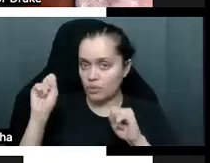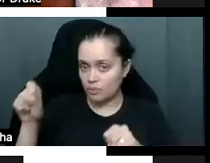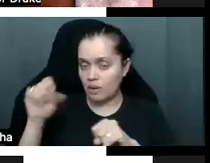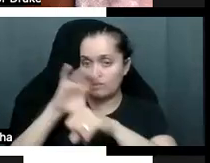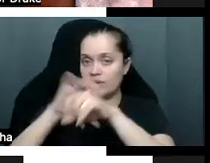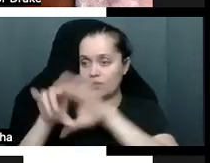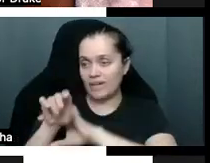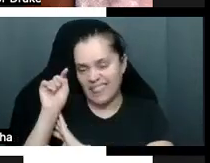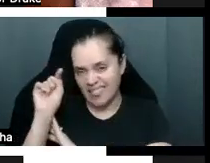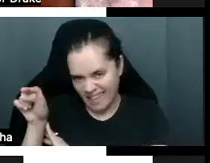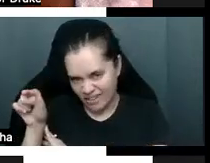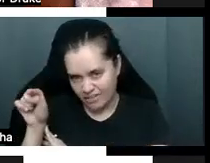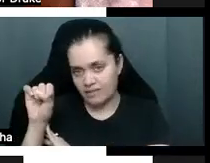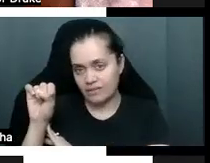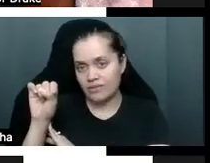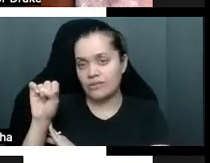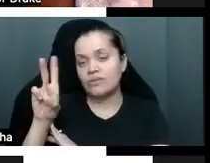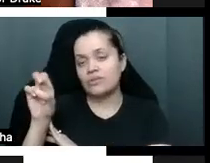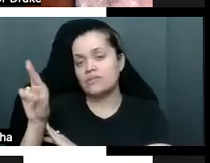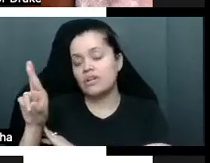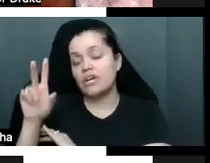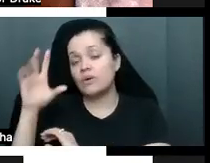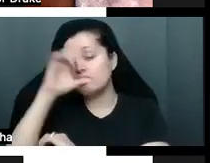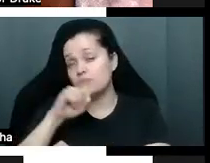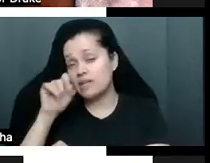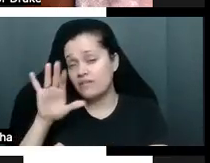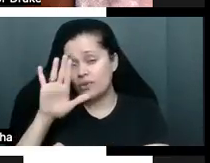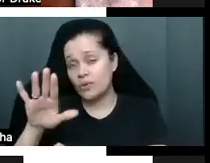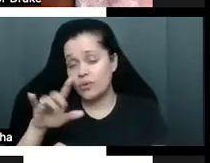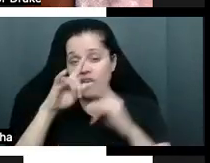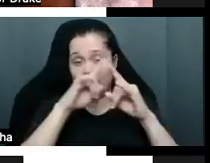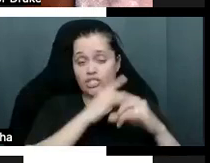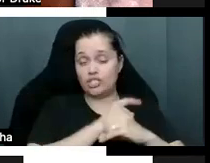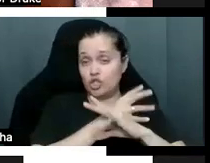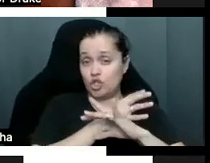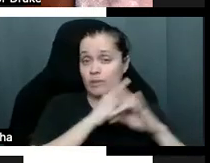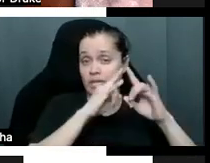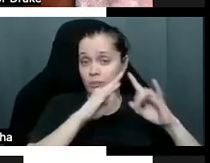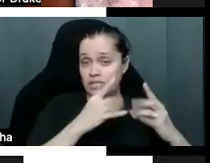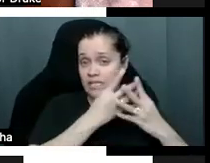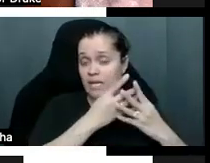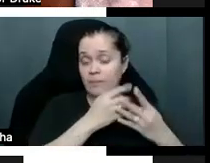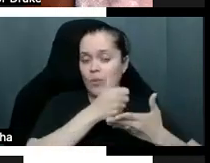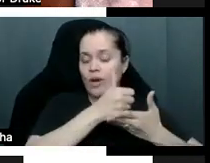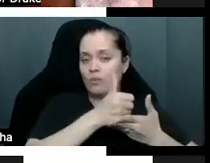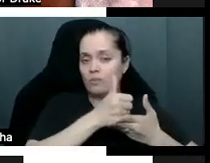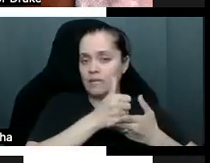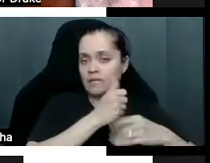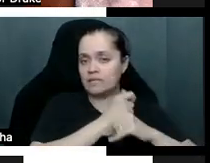arrested. It was assumed that if you were in a German prison camp, you were helping the